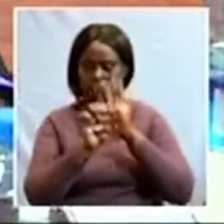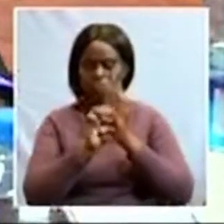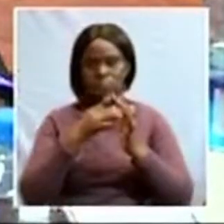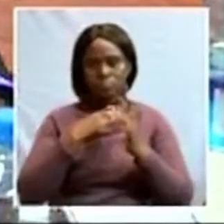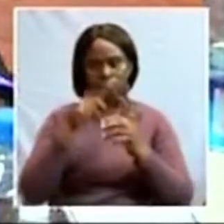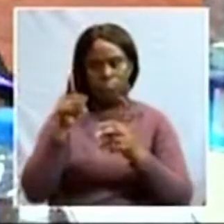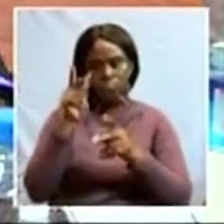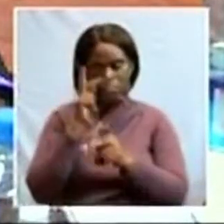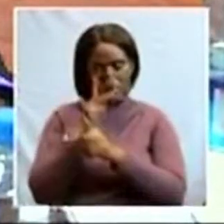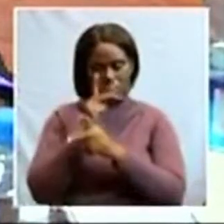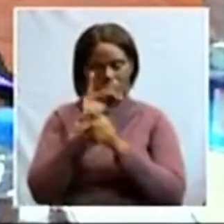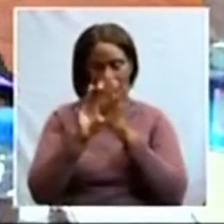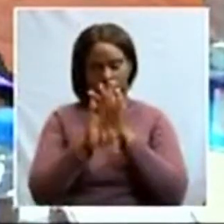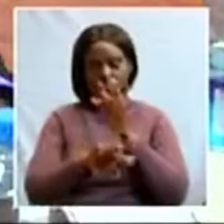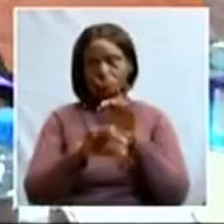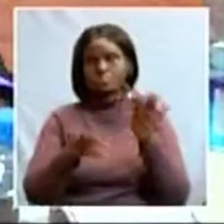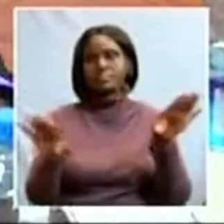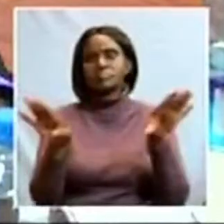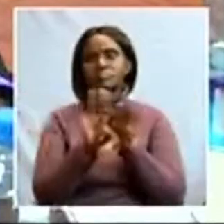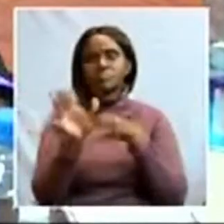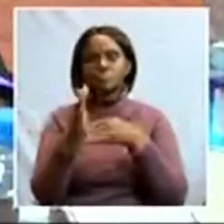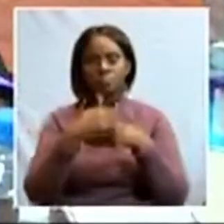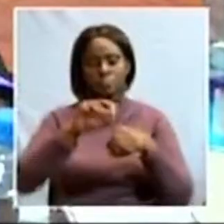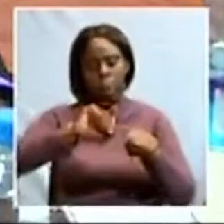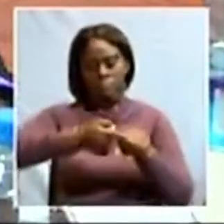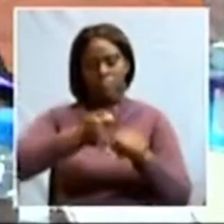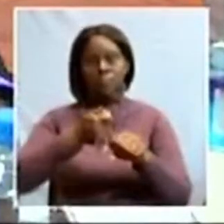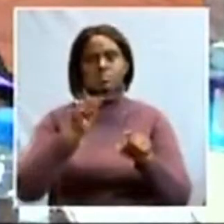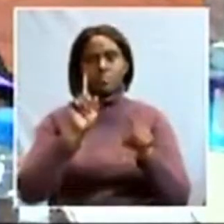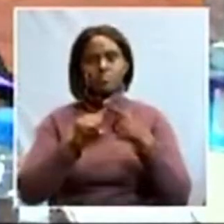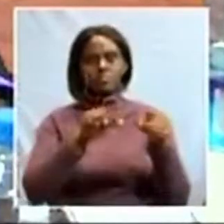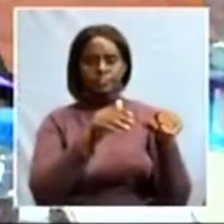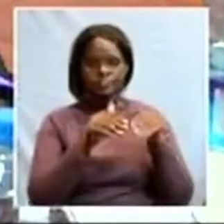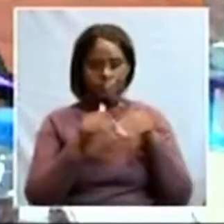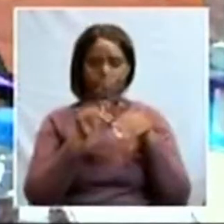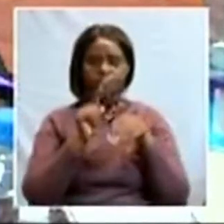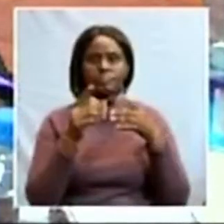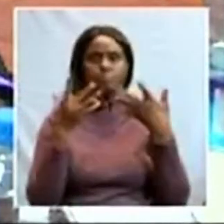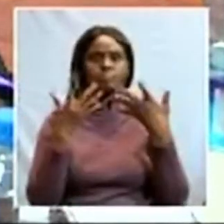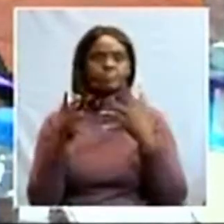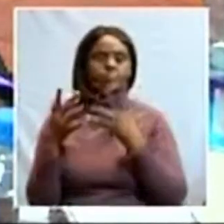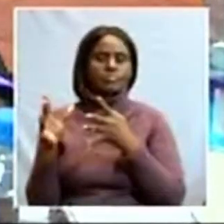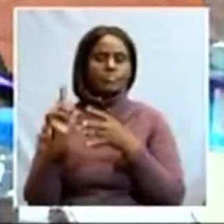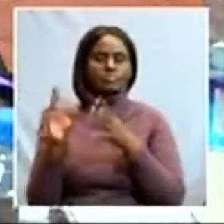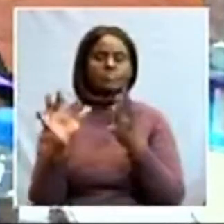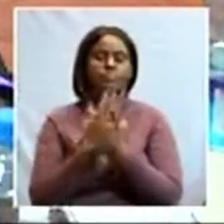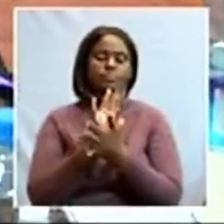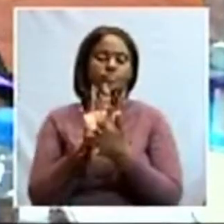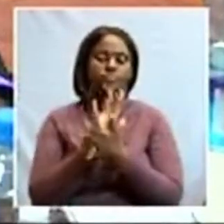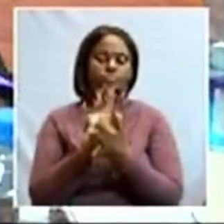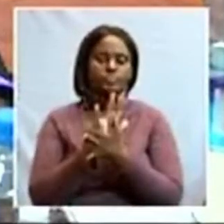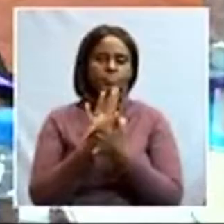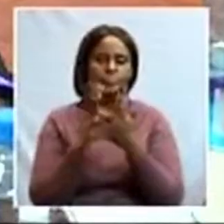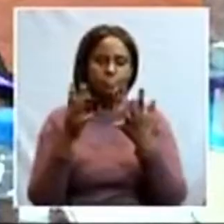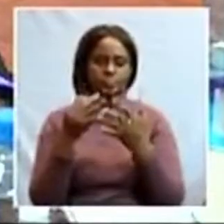are kept under lock and key to avoid loss of documents.